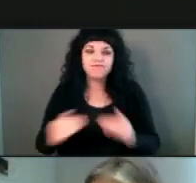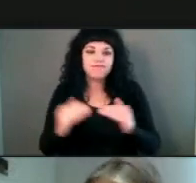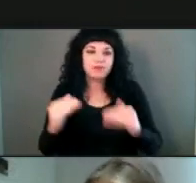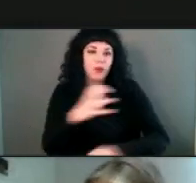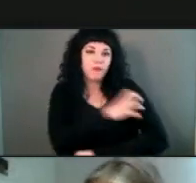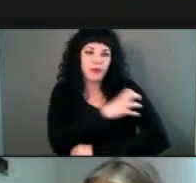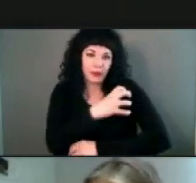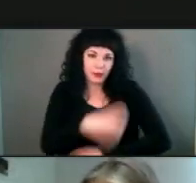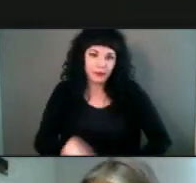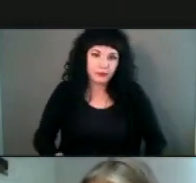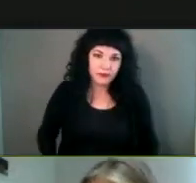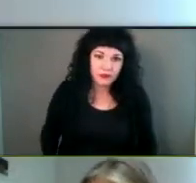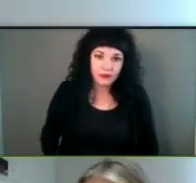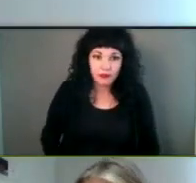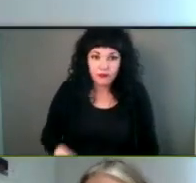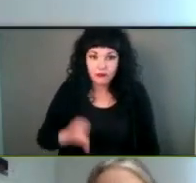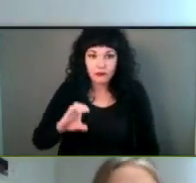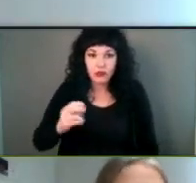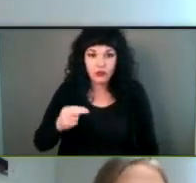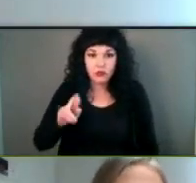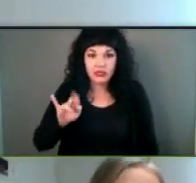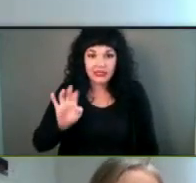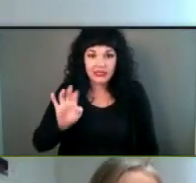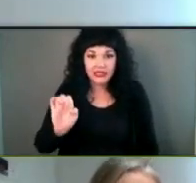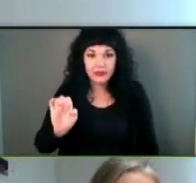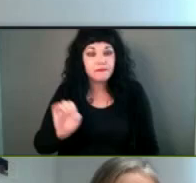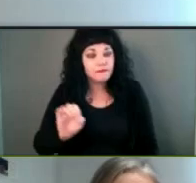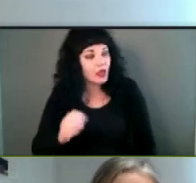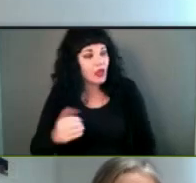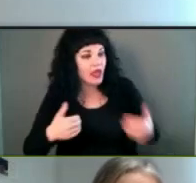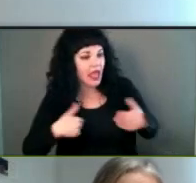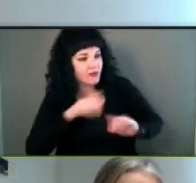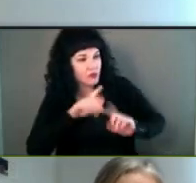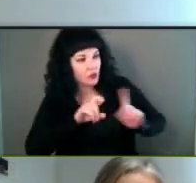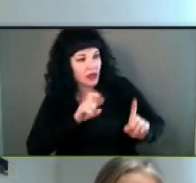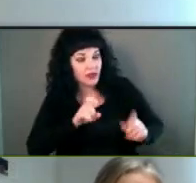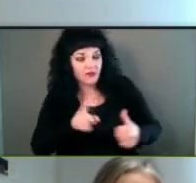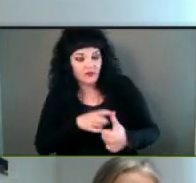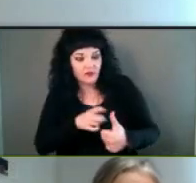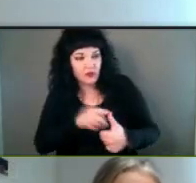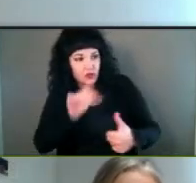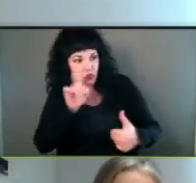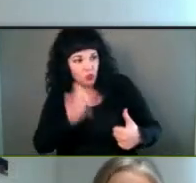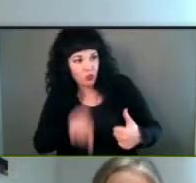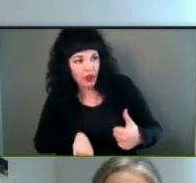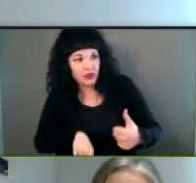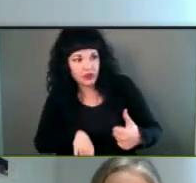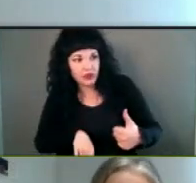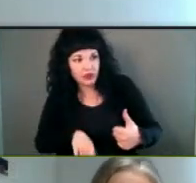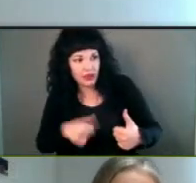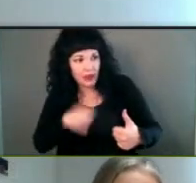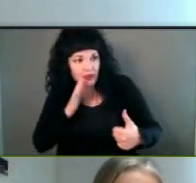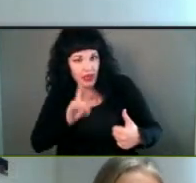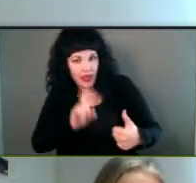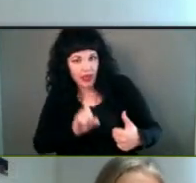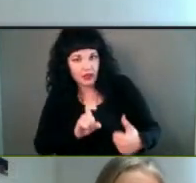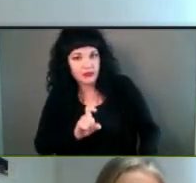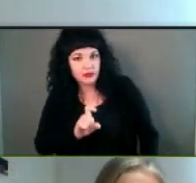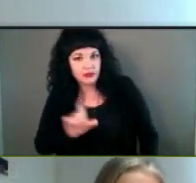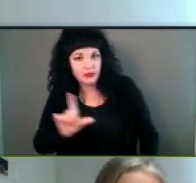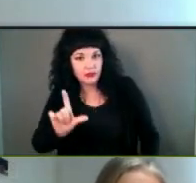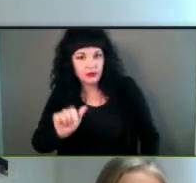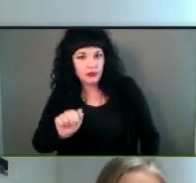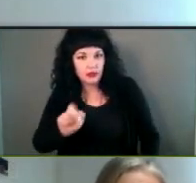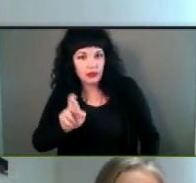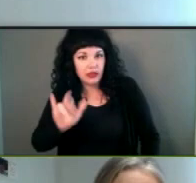And so the first question that I would like to ask, and I'm going to ask Larry